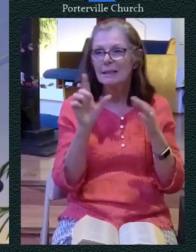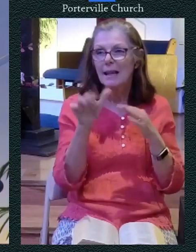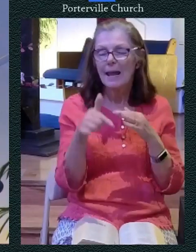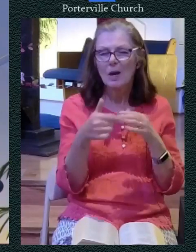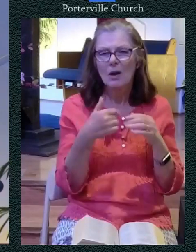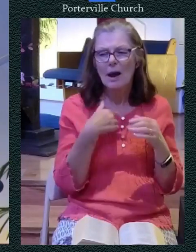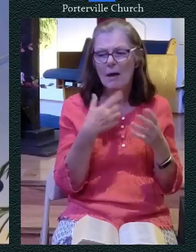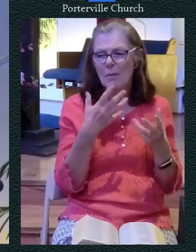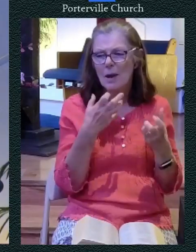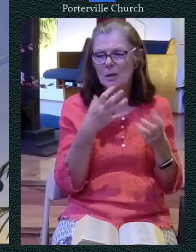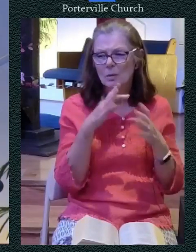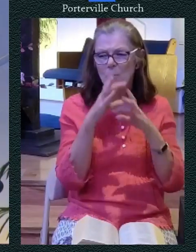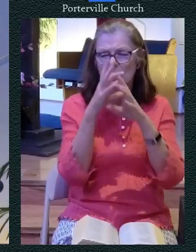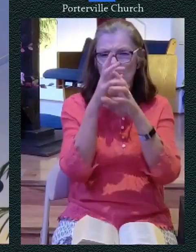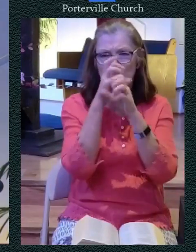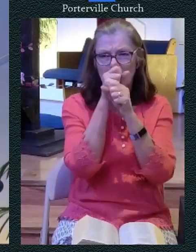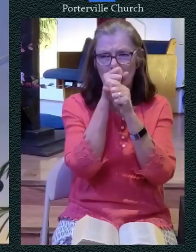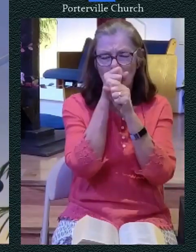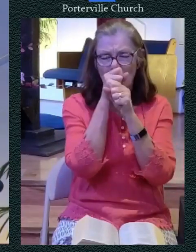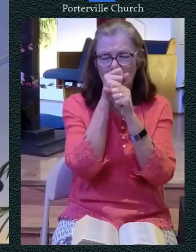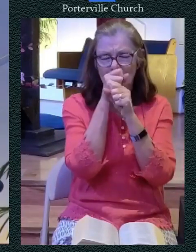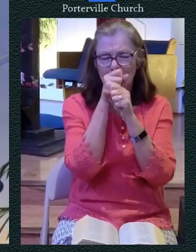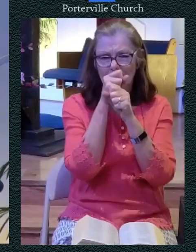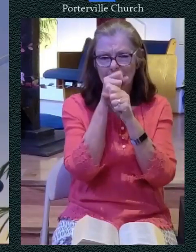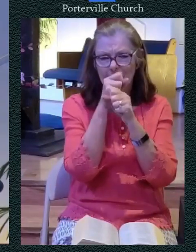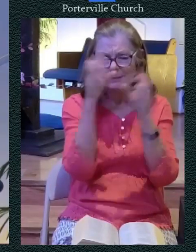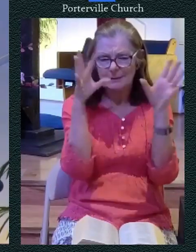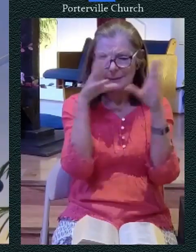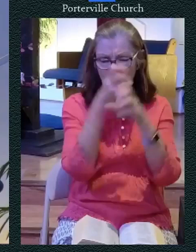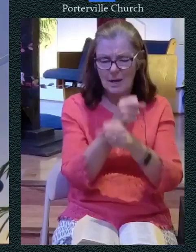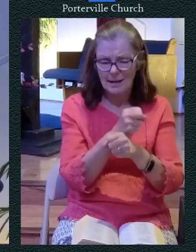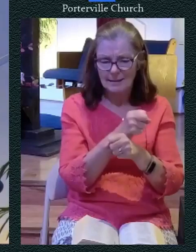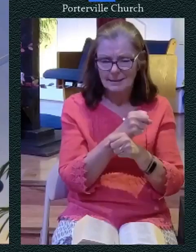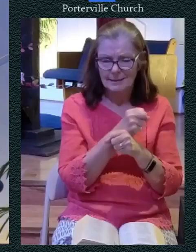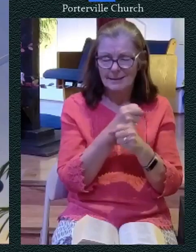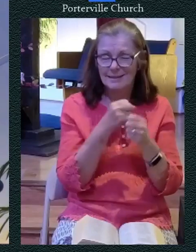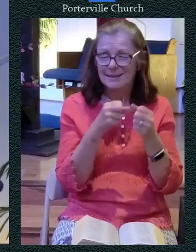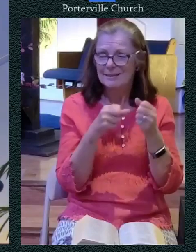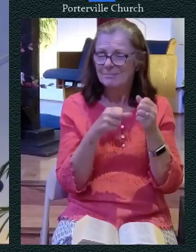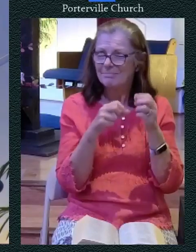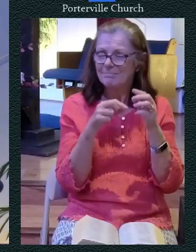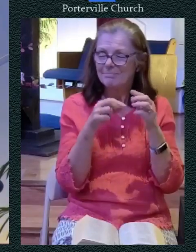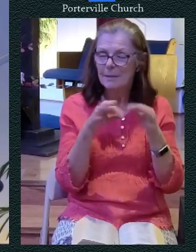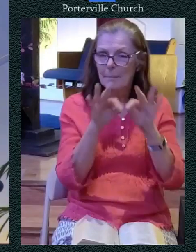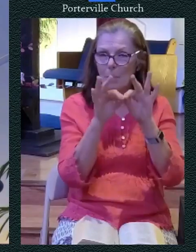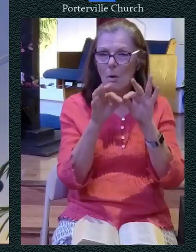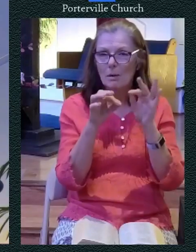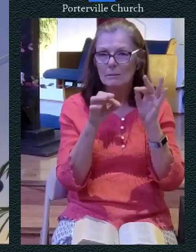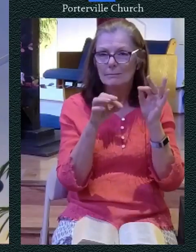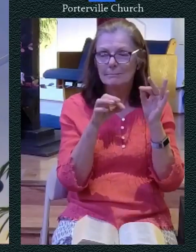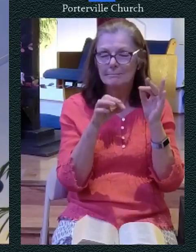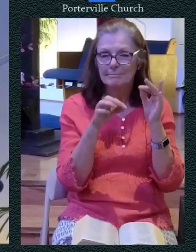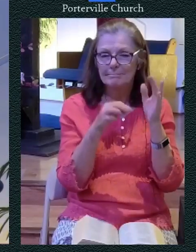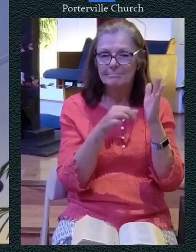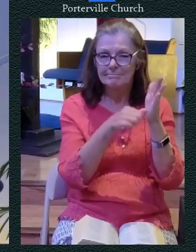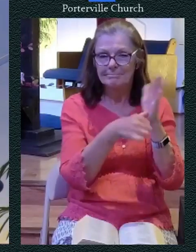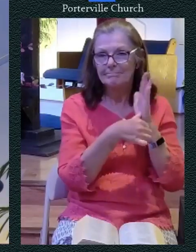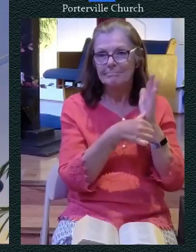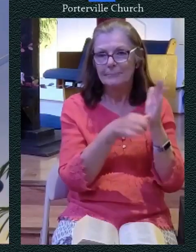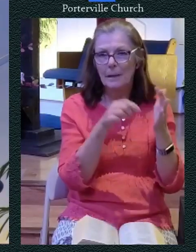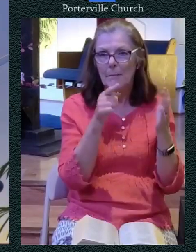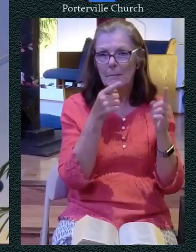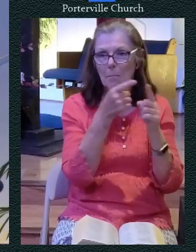just summarize some things that I think are key insights that are really vital as we suffer